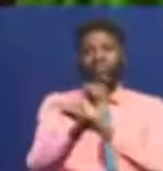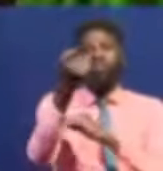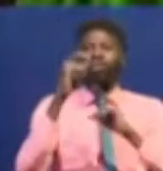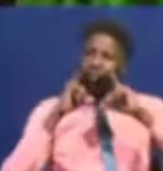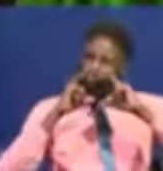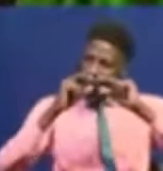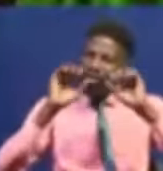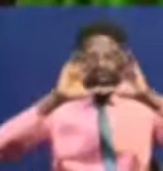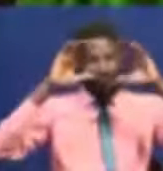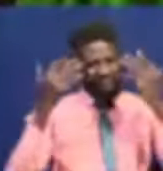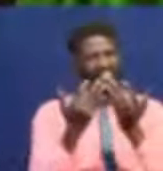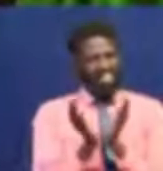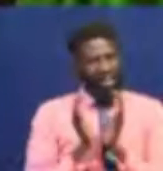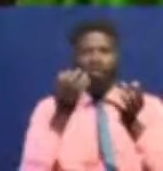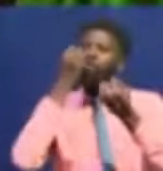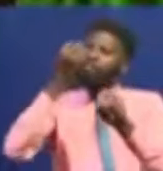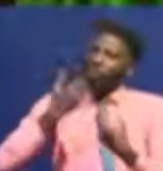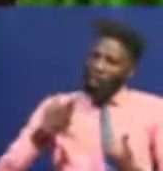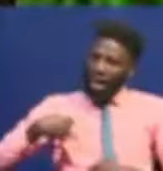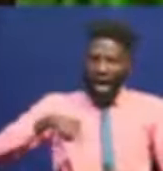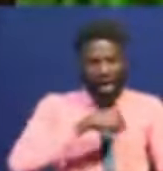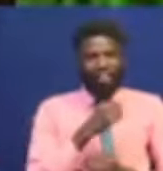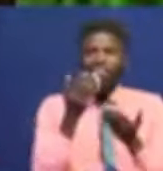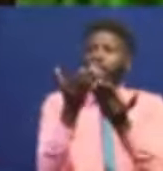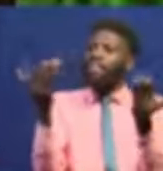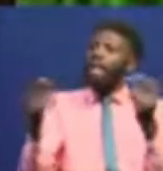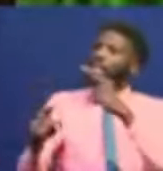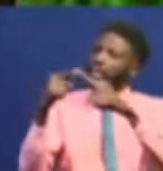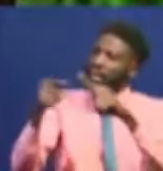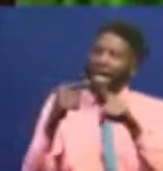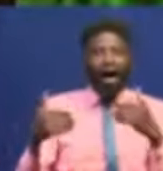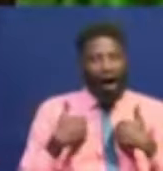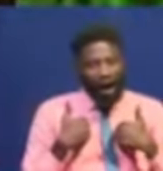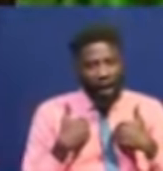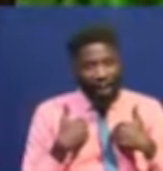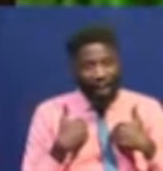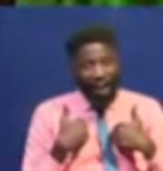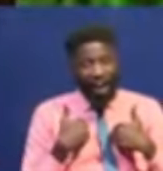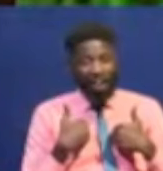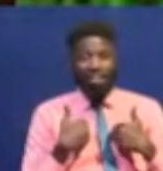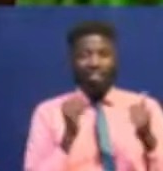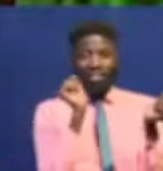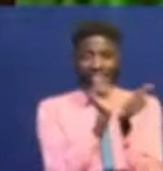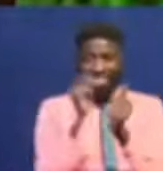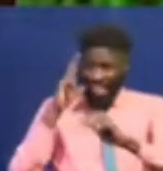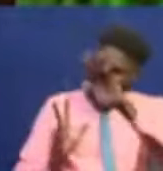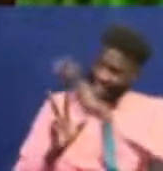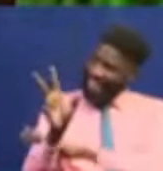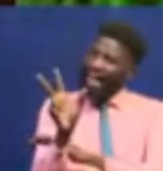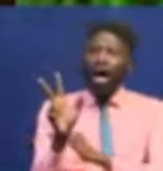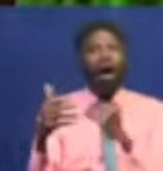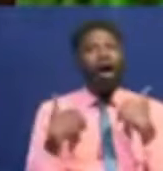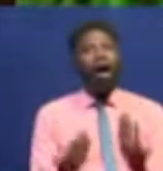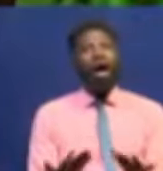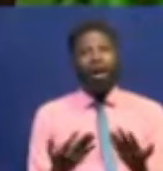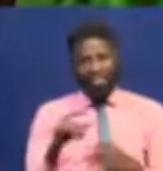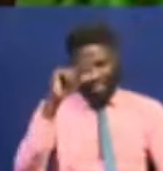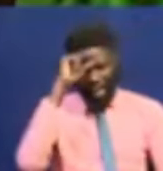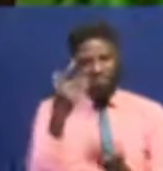was informing us that extrajudicial killings and abductions had returned to this government that he's part of.